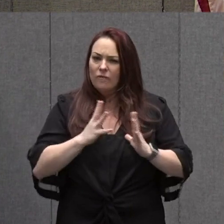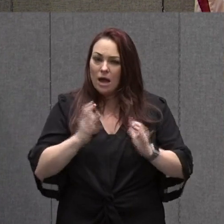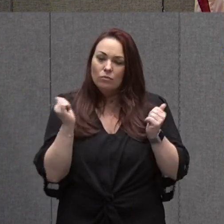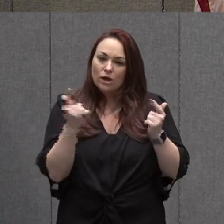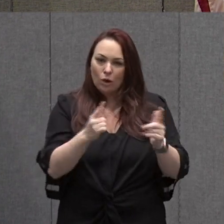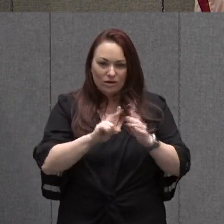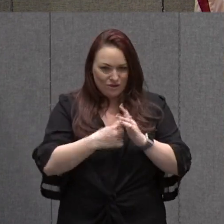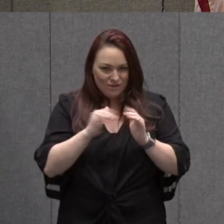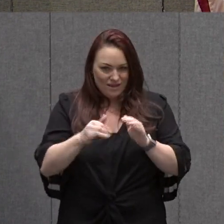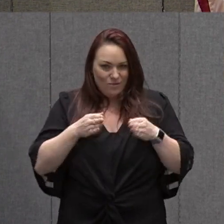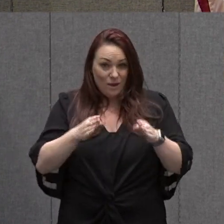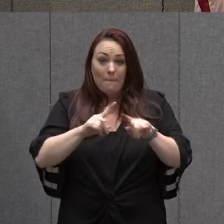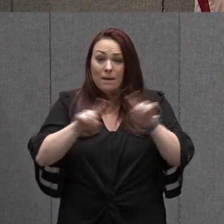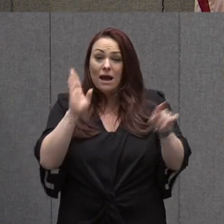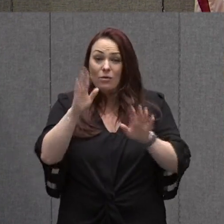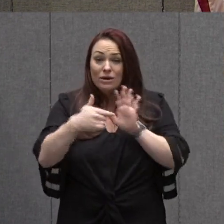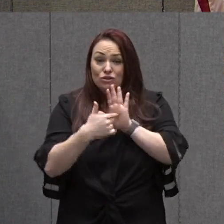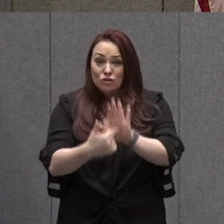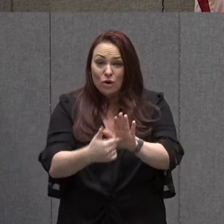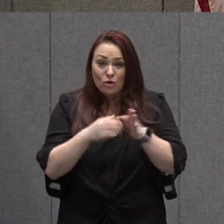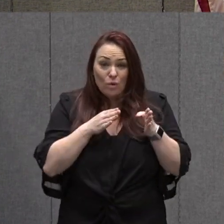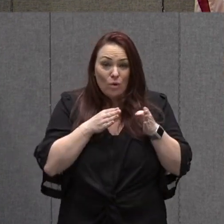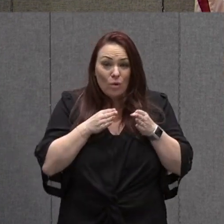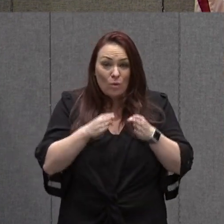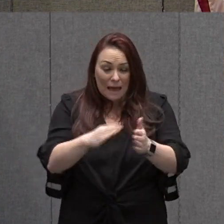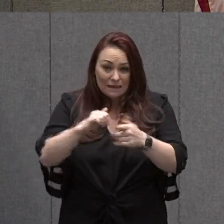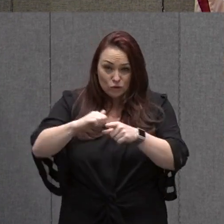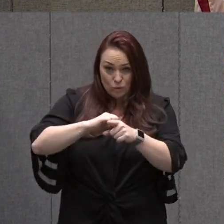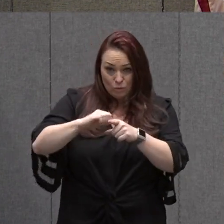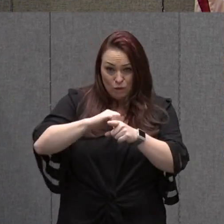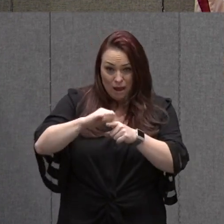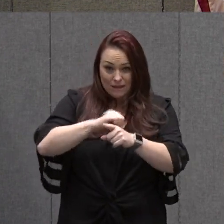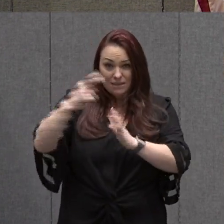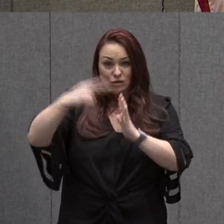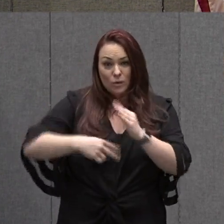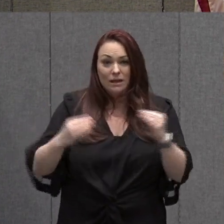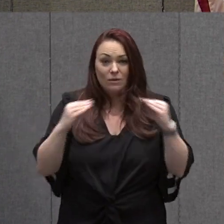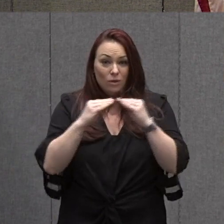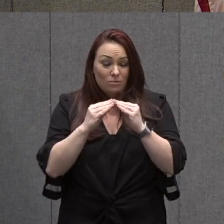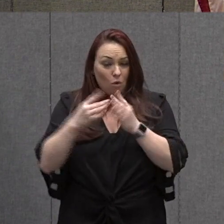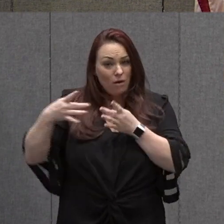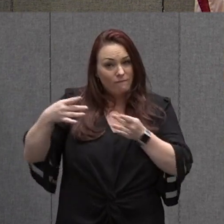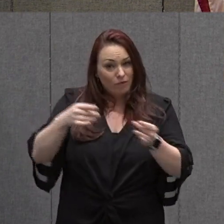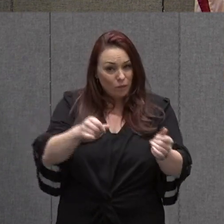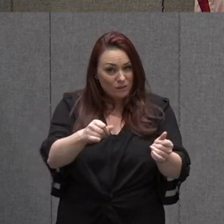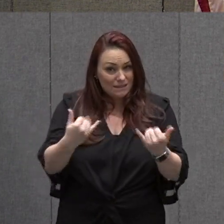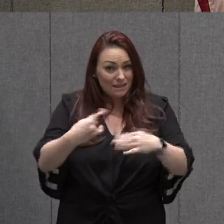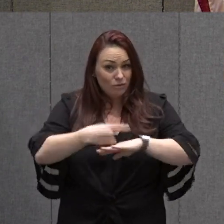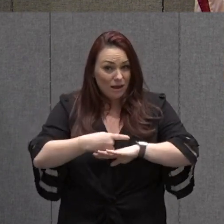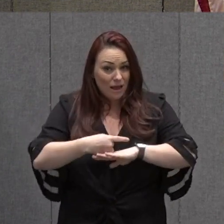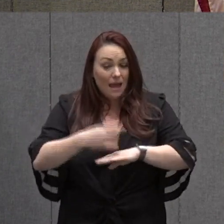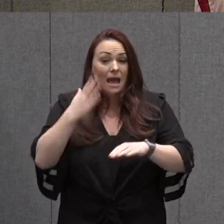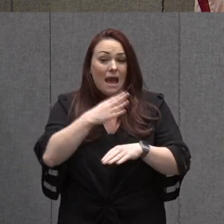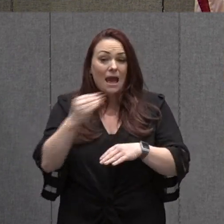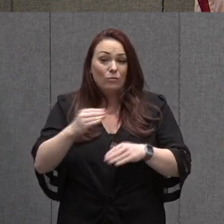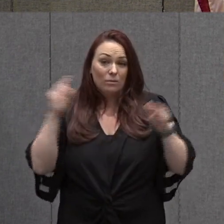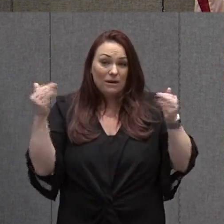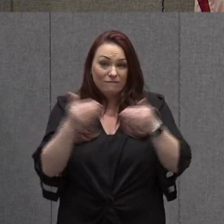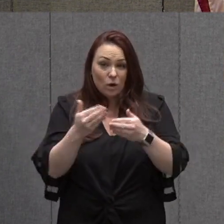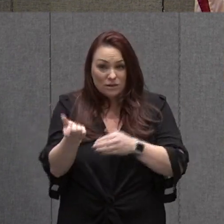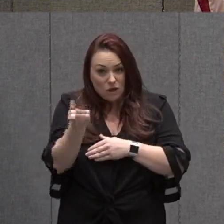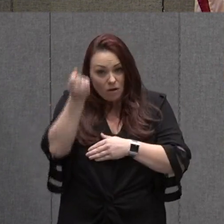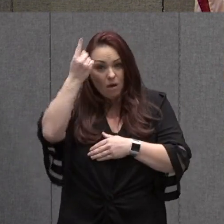going to show you some ways to practice reading with more fluency today. We're also going to be focused on comprehension.